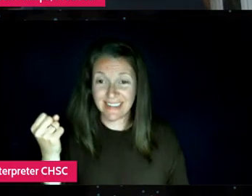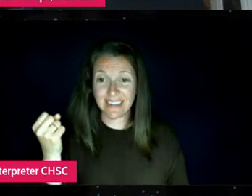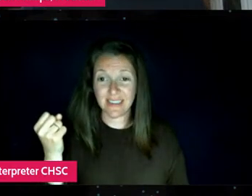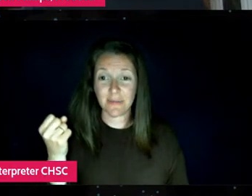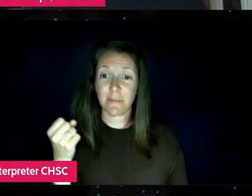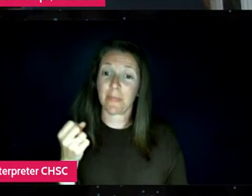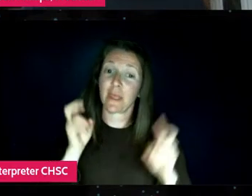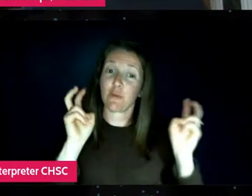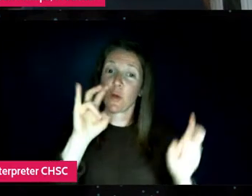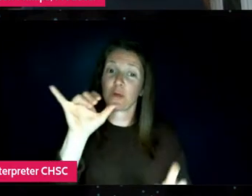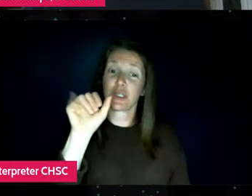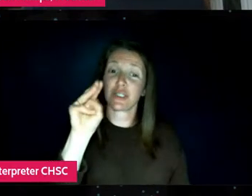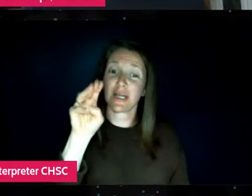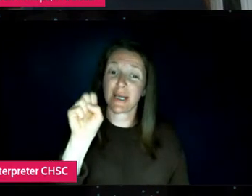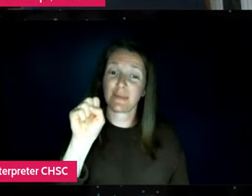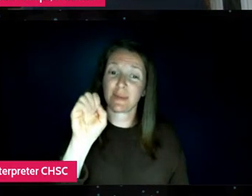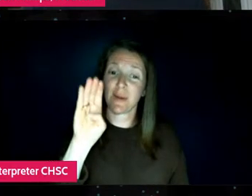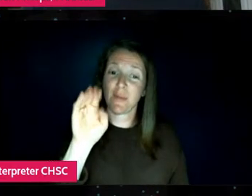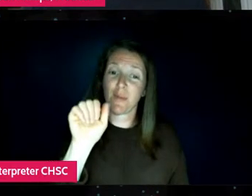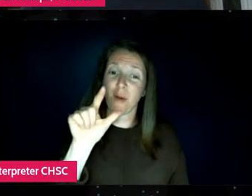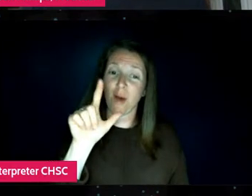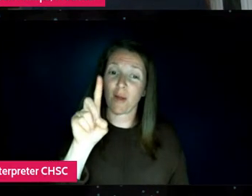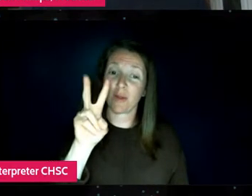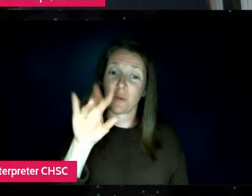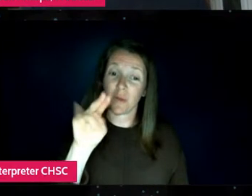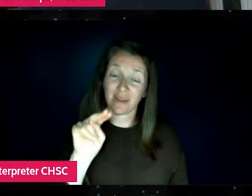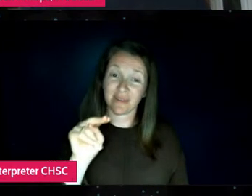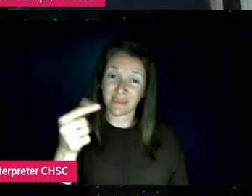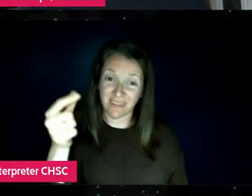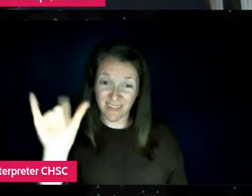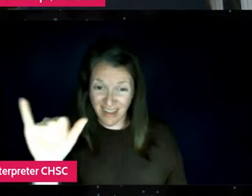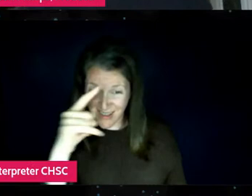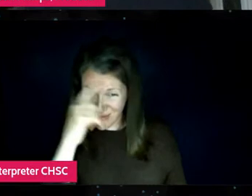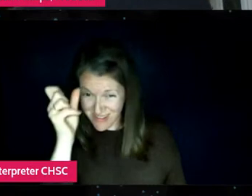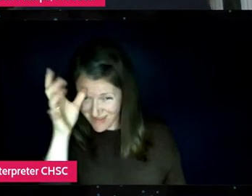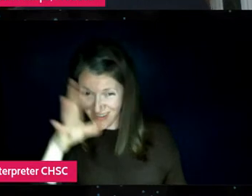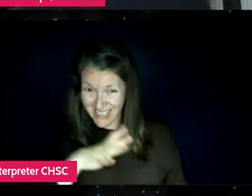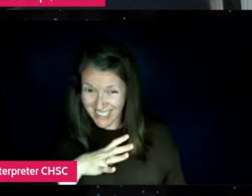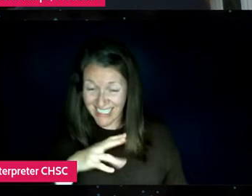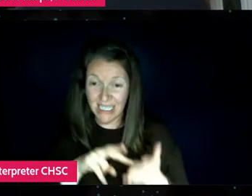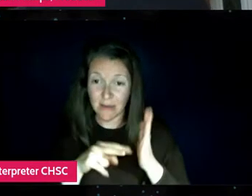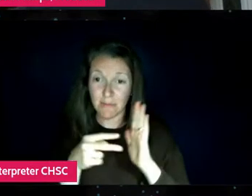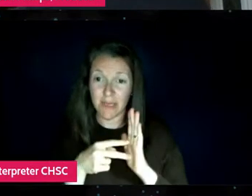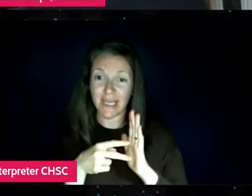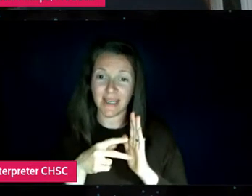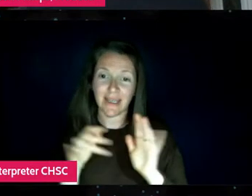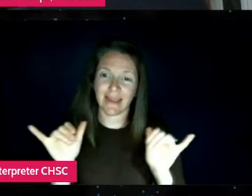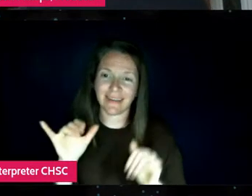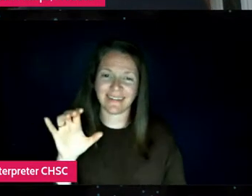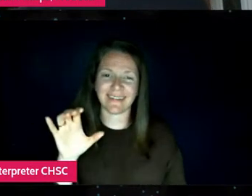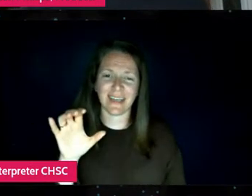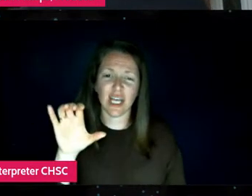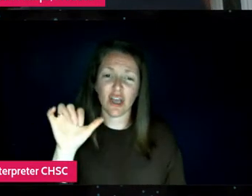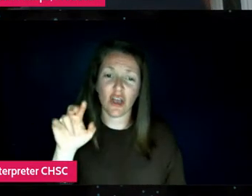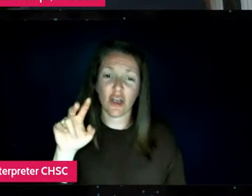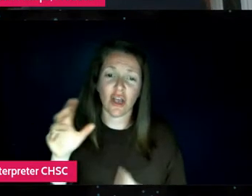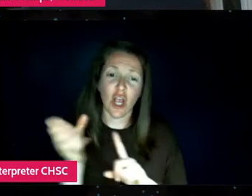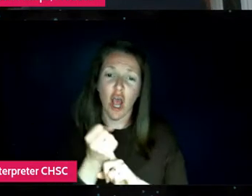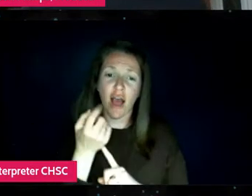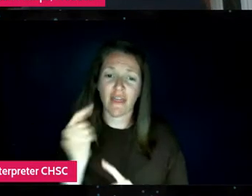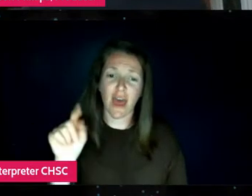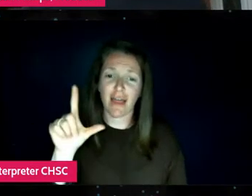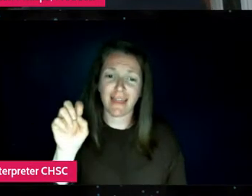James Baldwin, to be a gay Black man, he would have essentially caught the lottery if you go